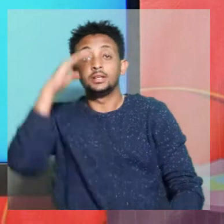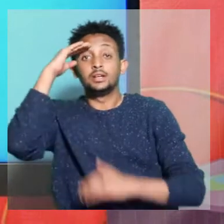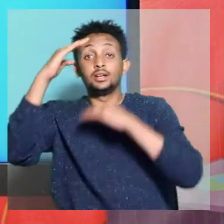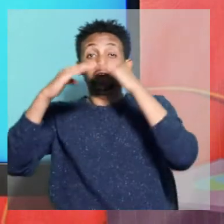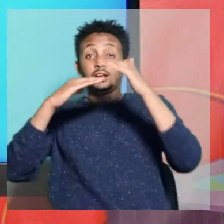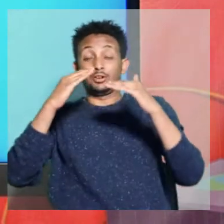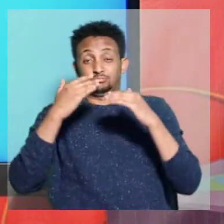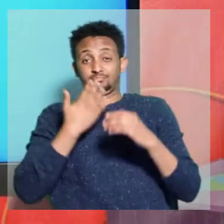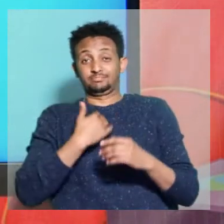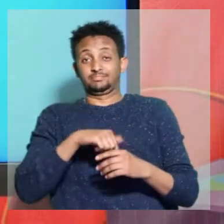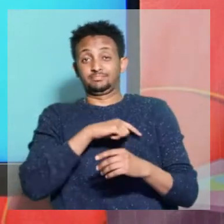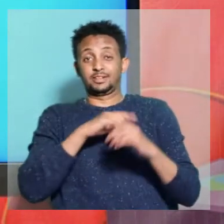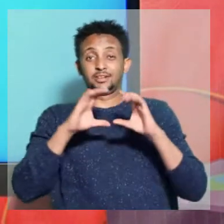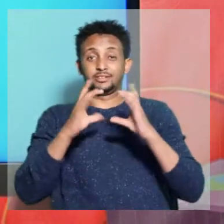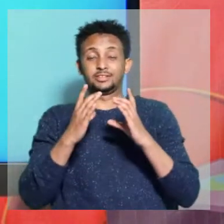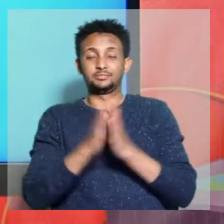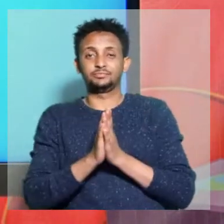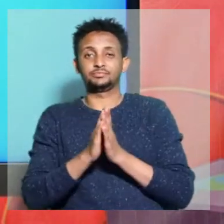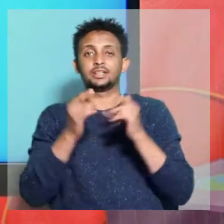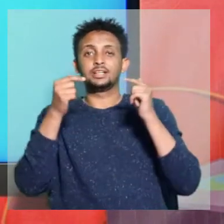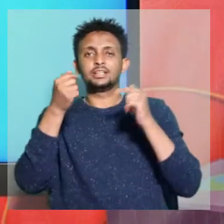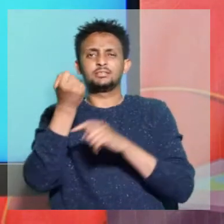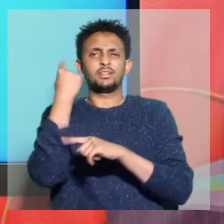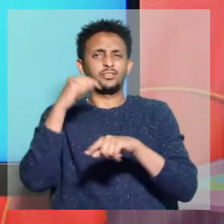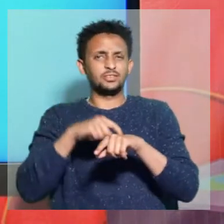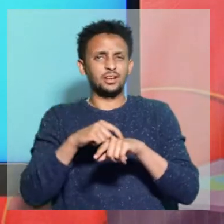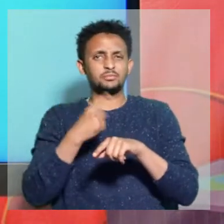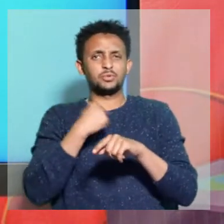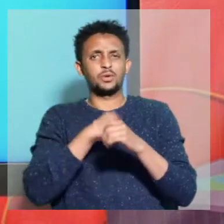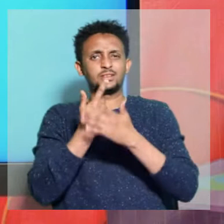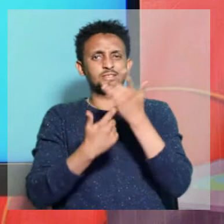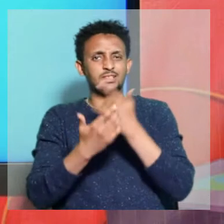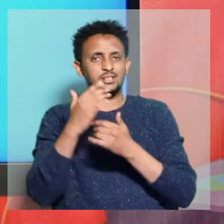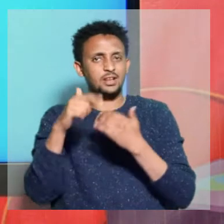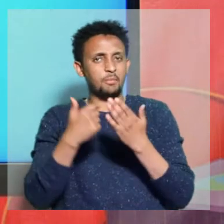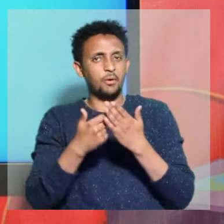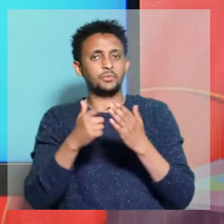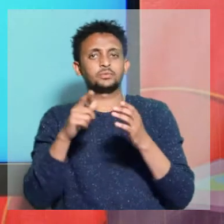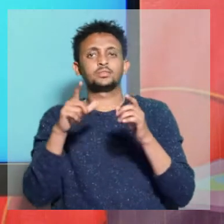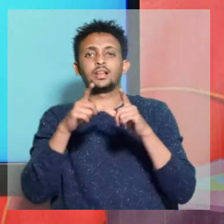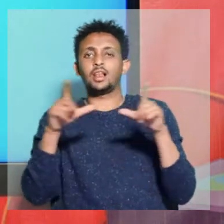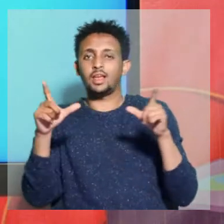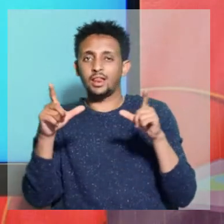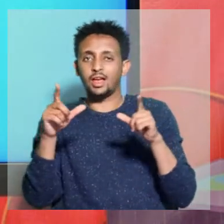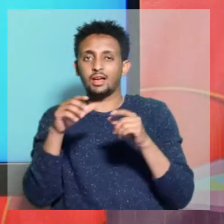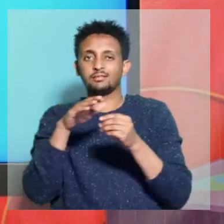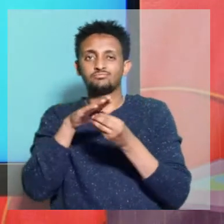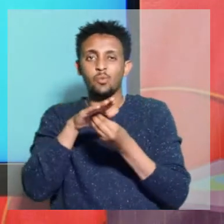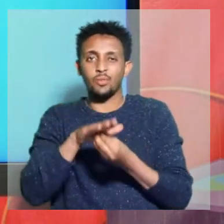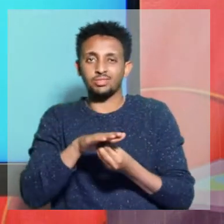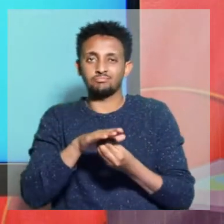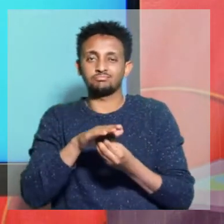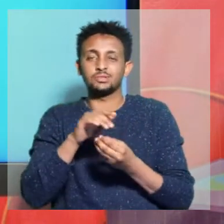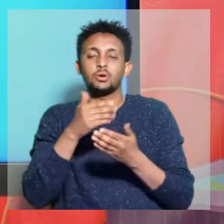Hello, our viewers. Previously, we have tried to discuss about linear momentum. We have